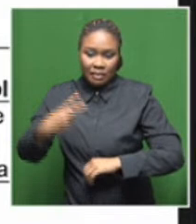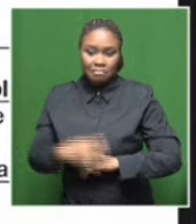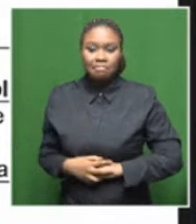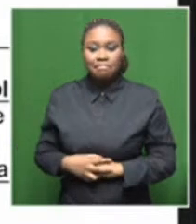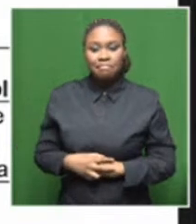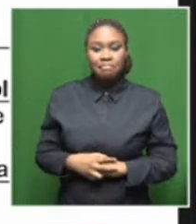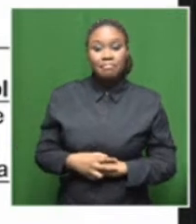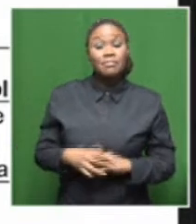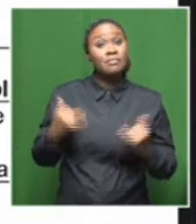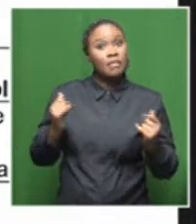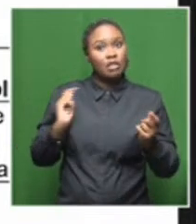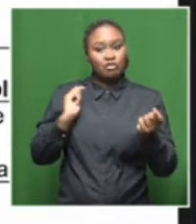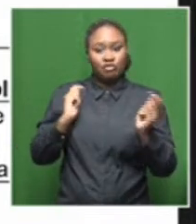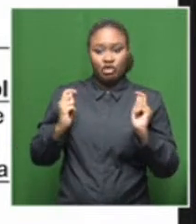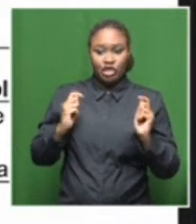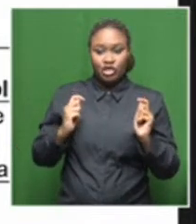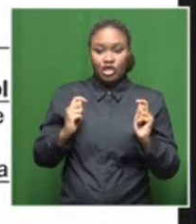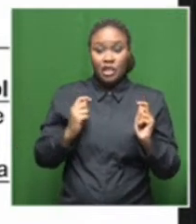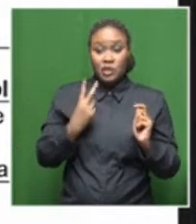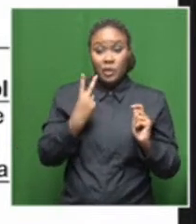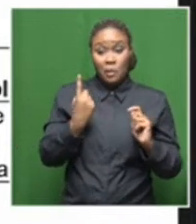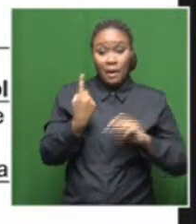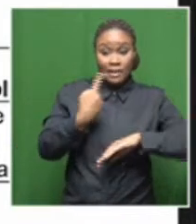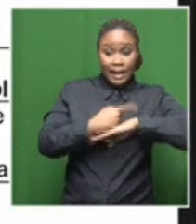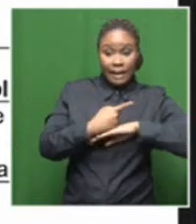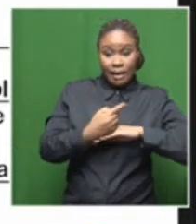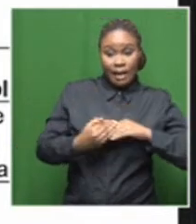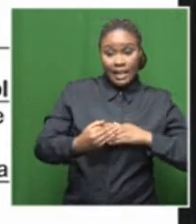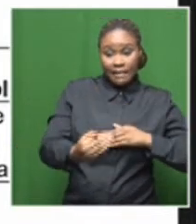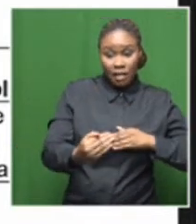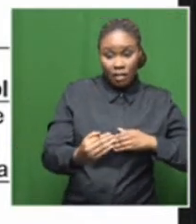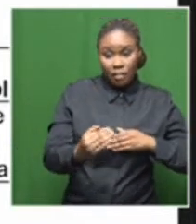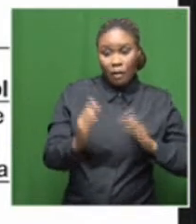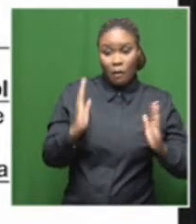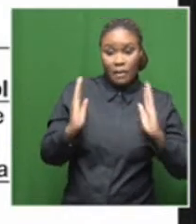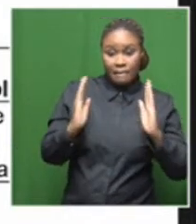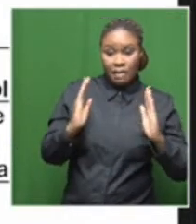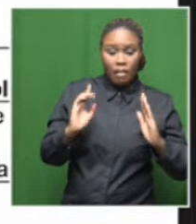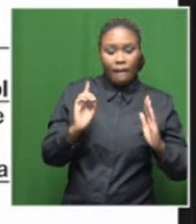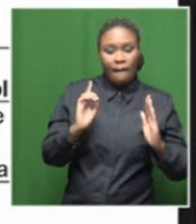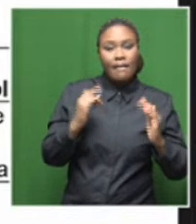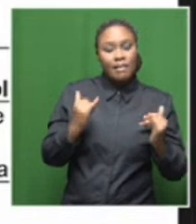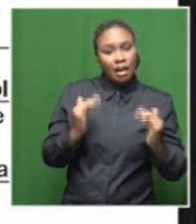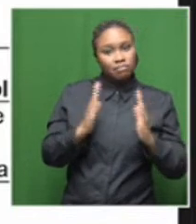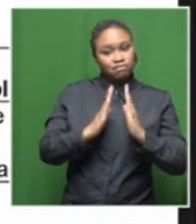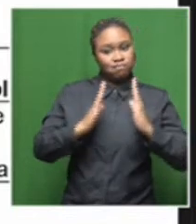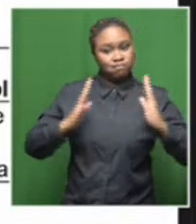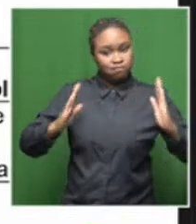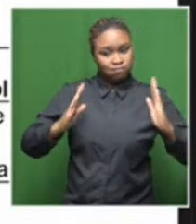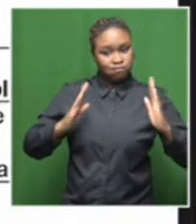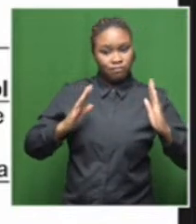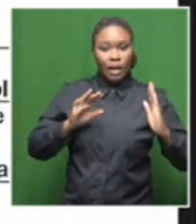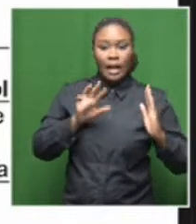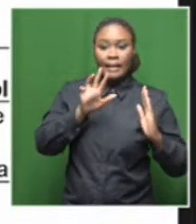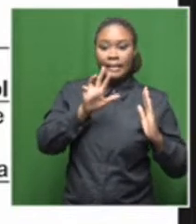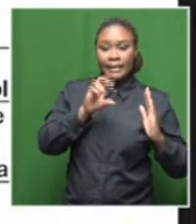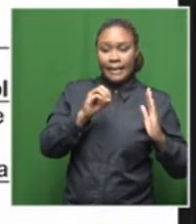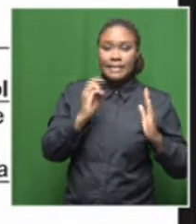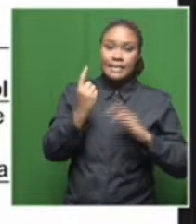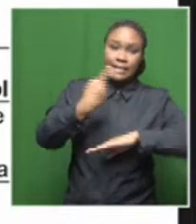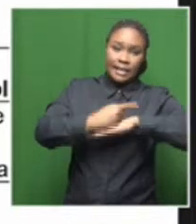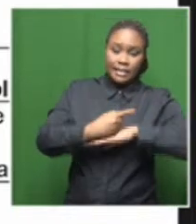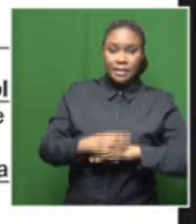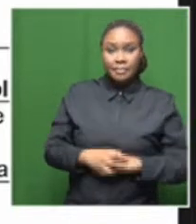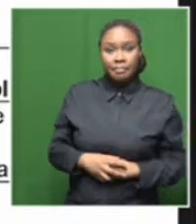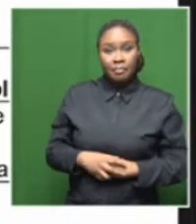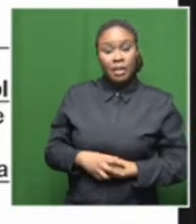which was going to be 180 days, but this is the evidence in the countries that we've looked at is that from 90 days,